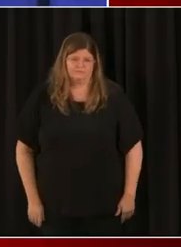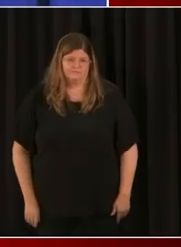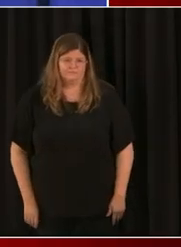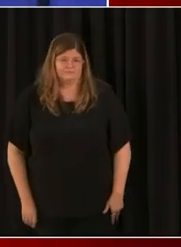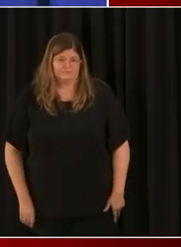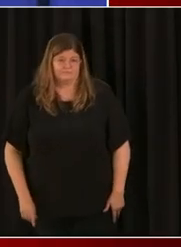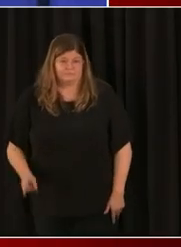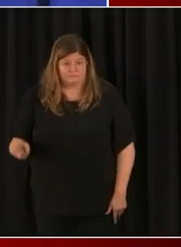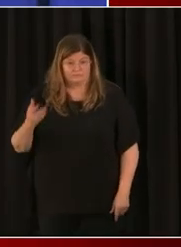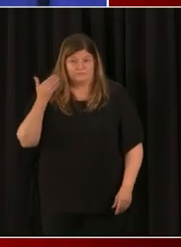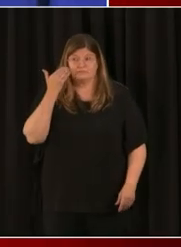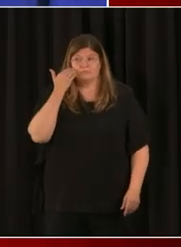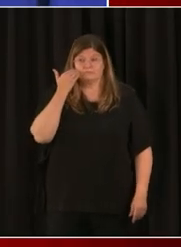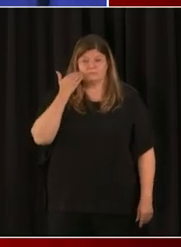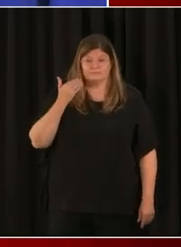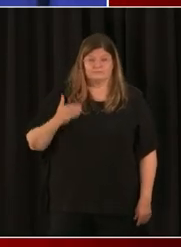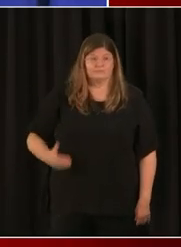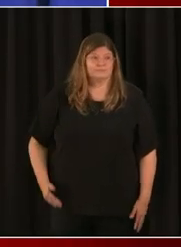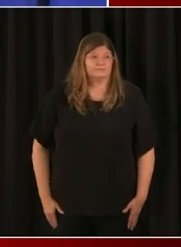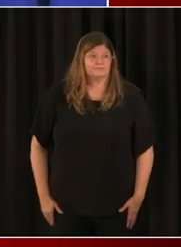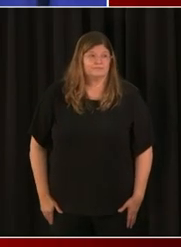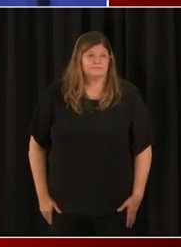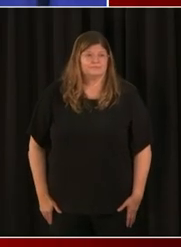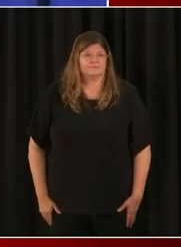And just so you know, that's what it says.